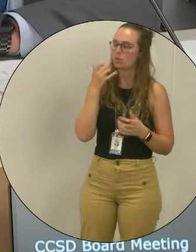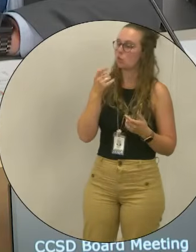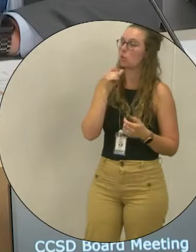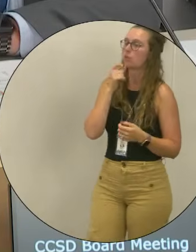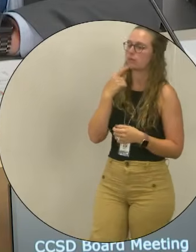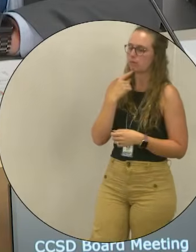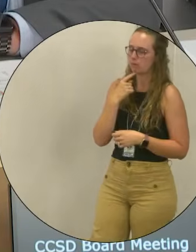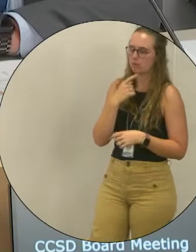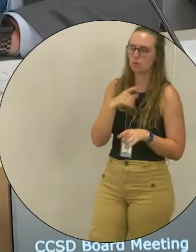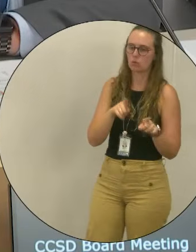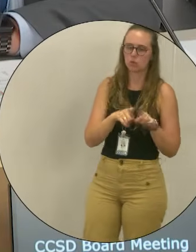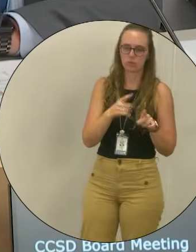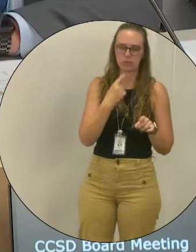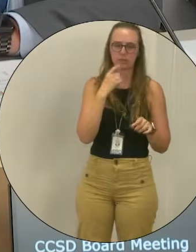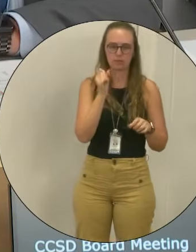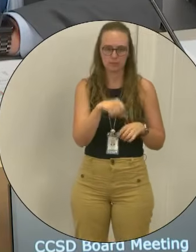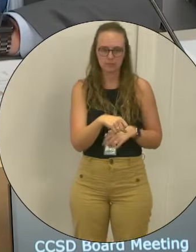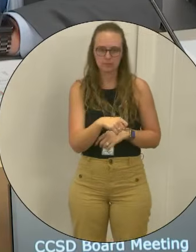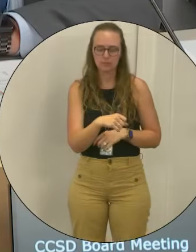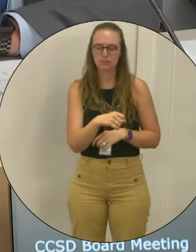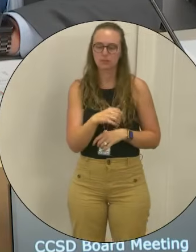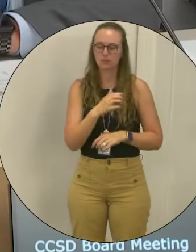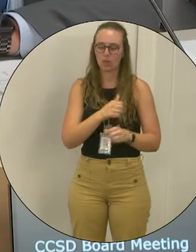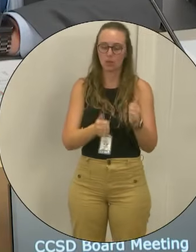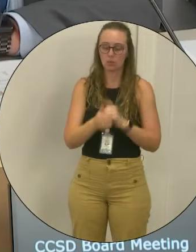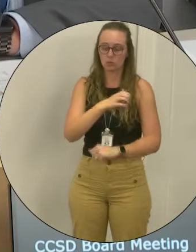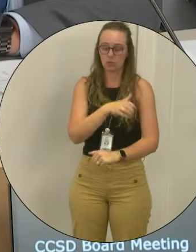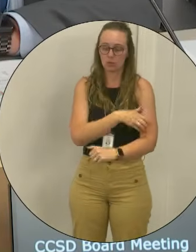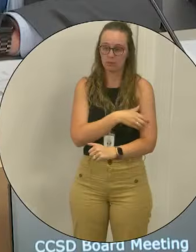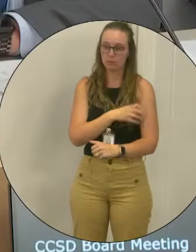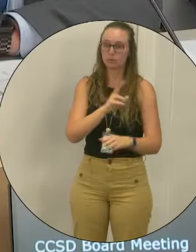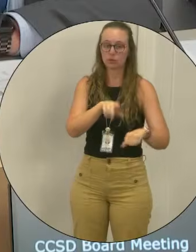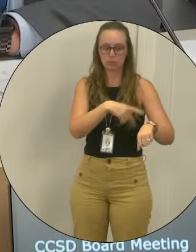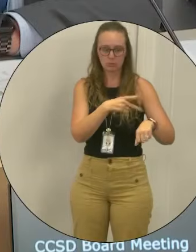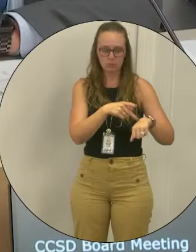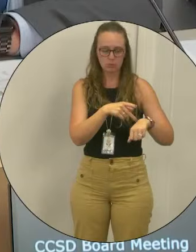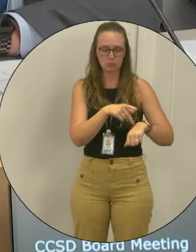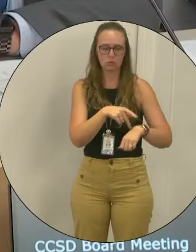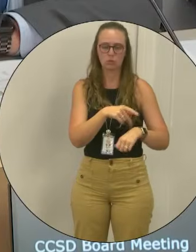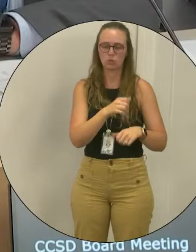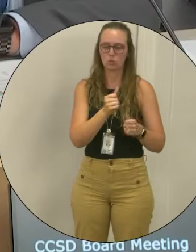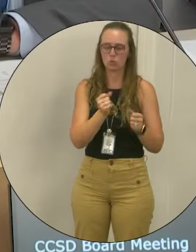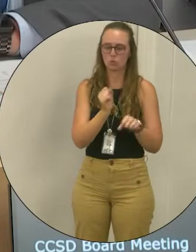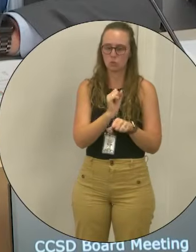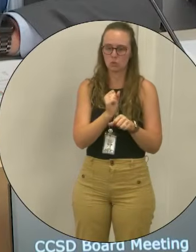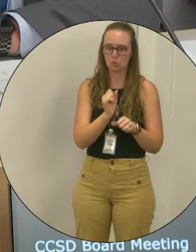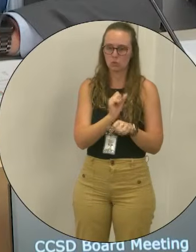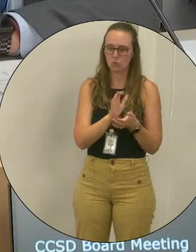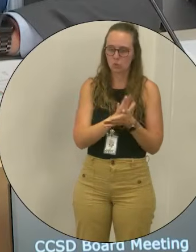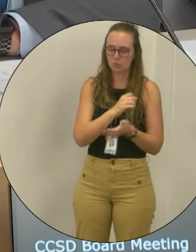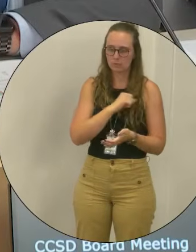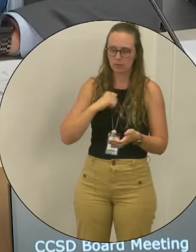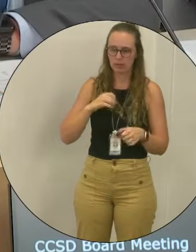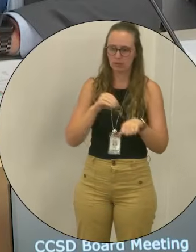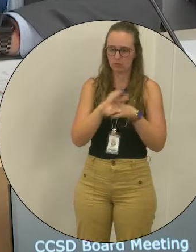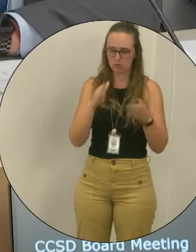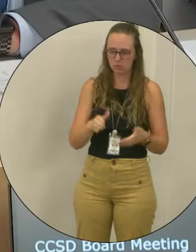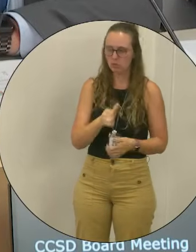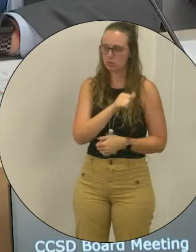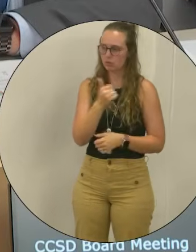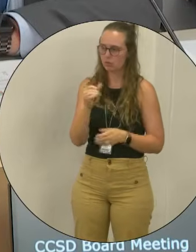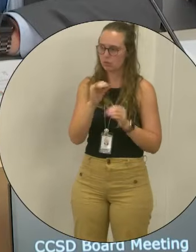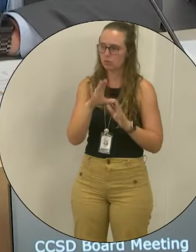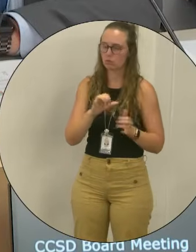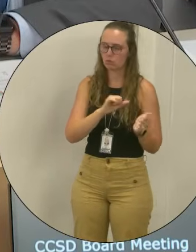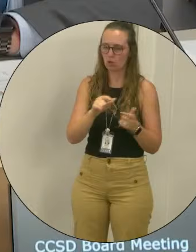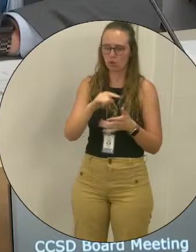they do say. And then what's powerful is that the principals, the school administrators, the counselors, other teachers, they're